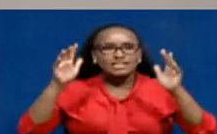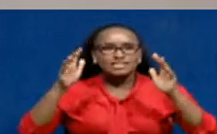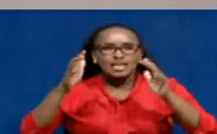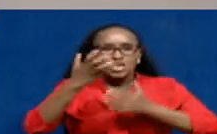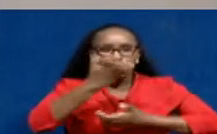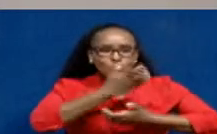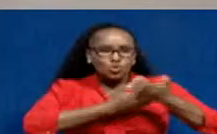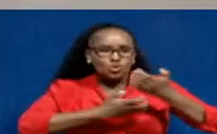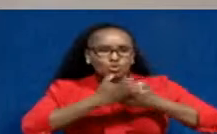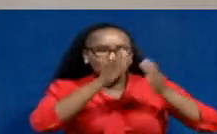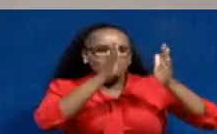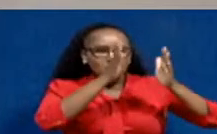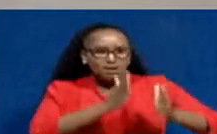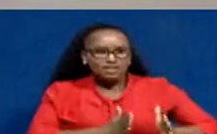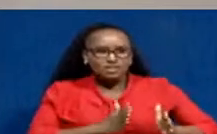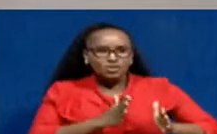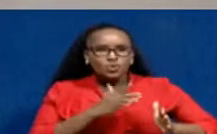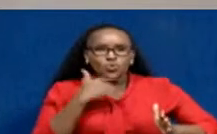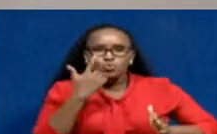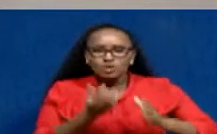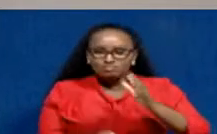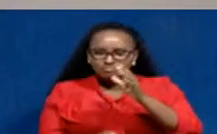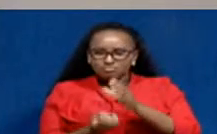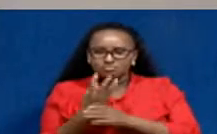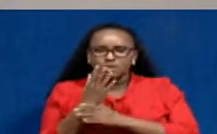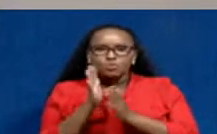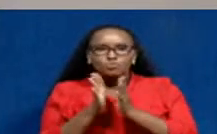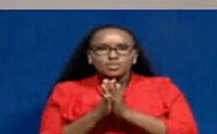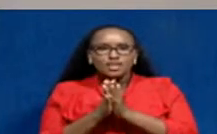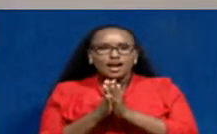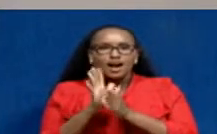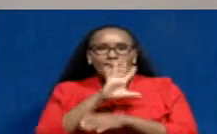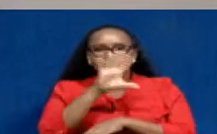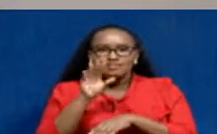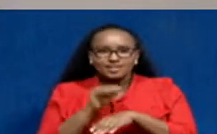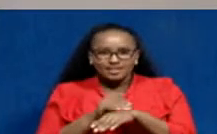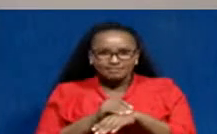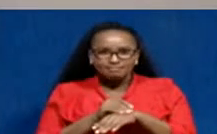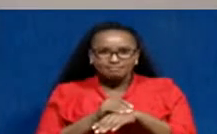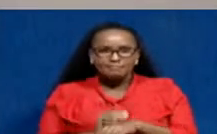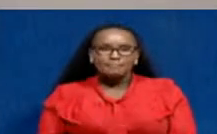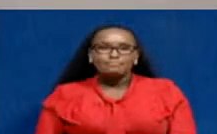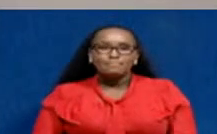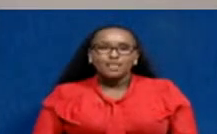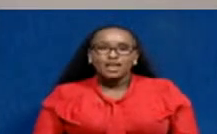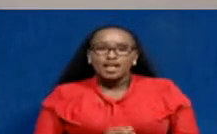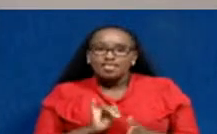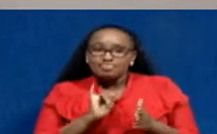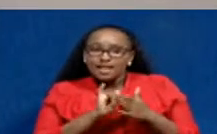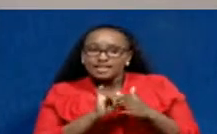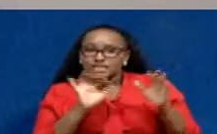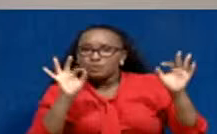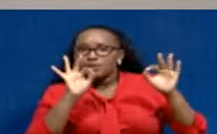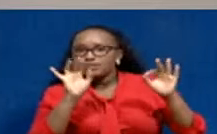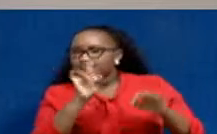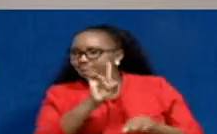economic brains produced by Africa. And this is not a